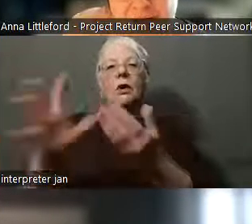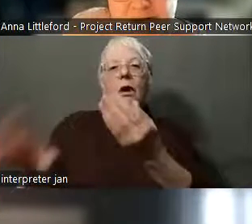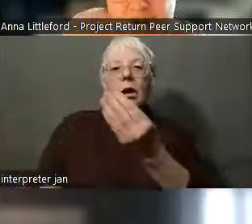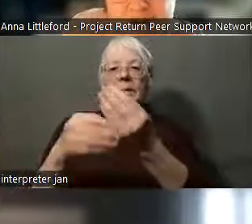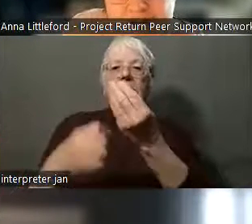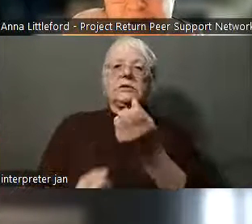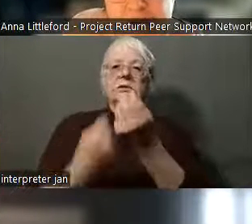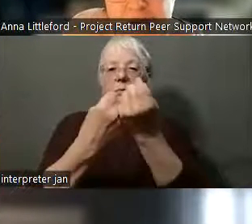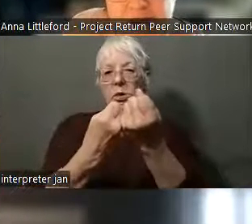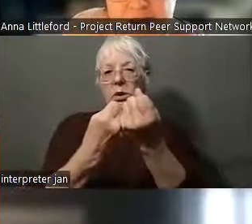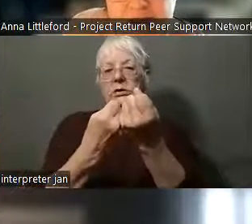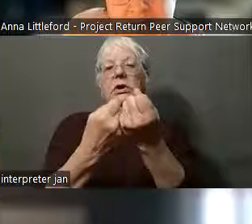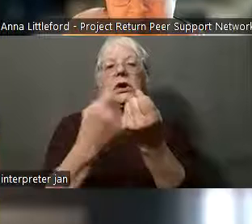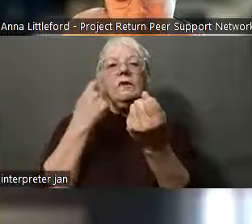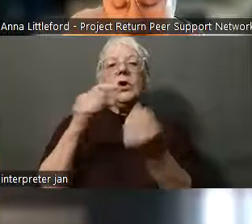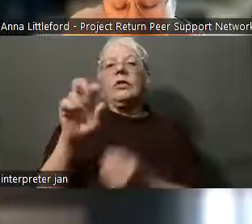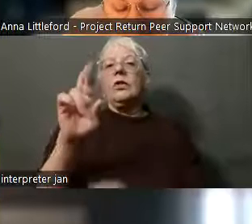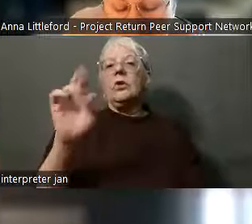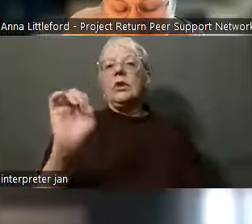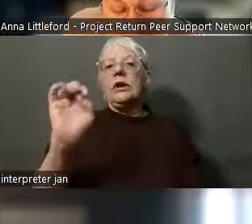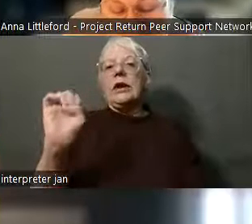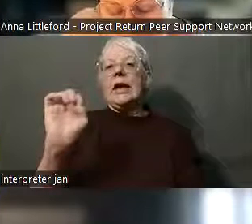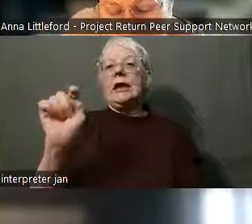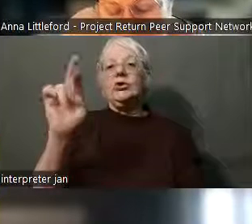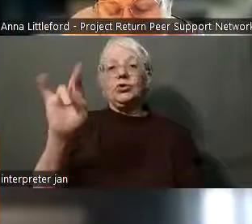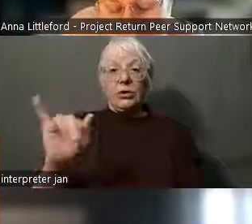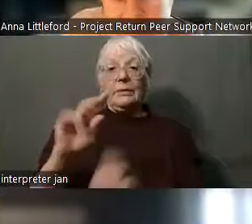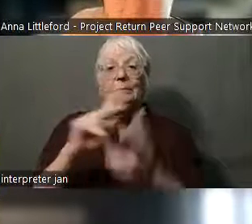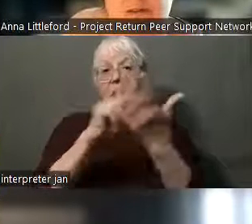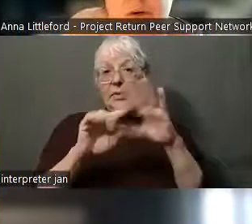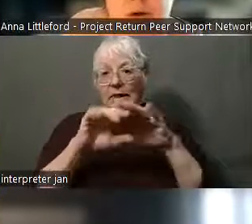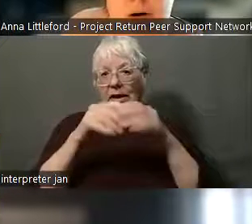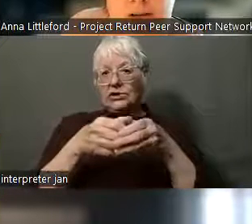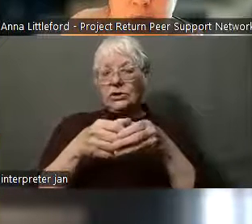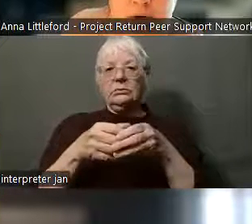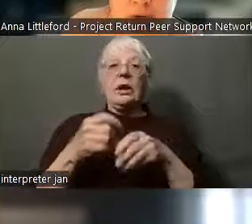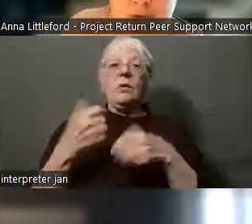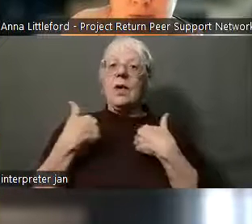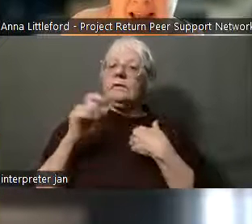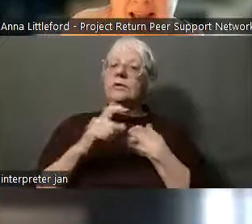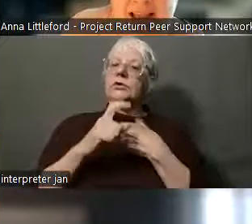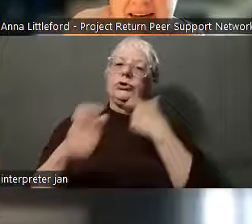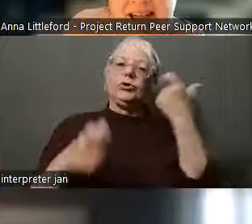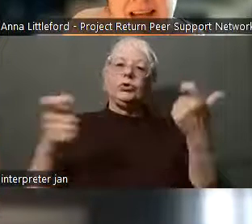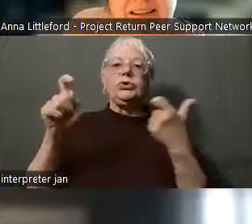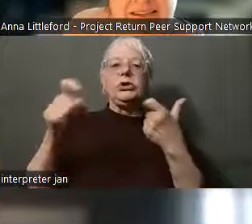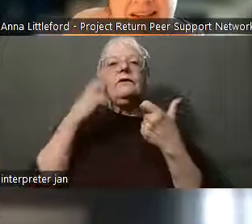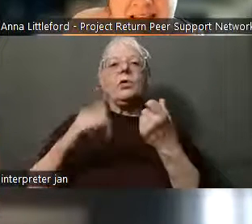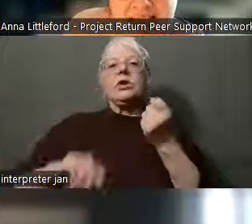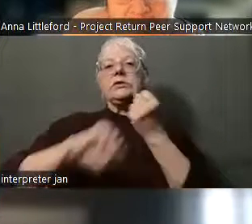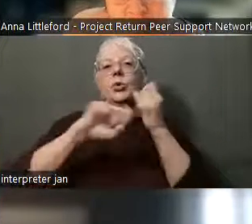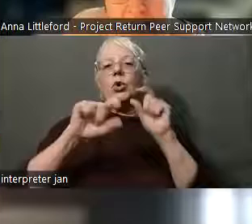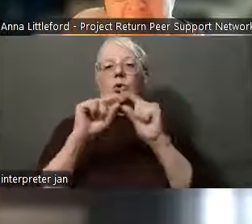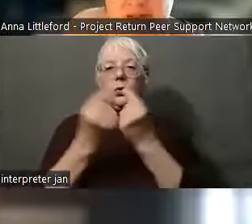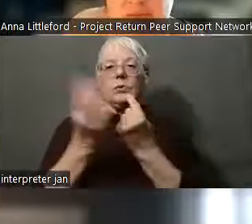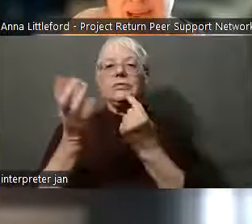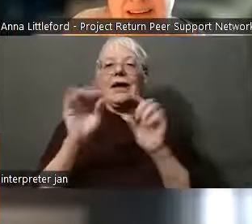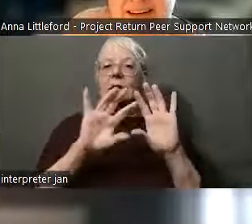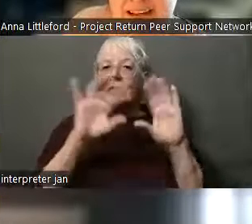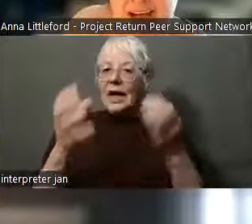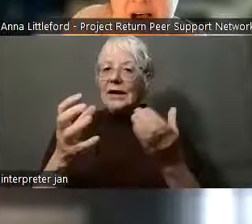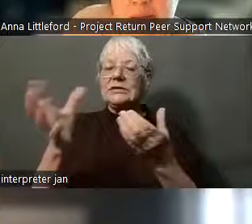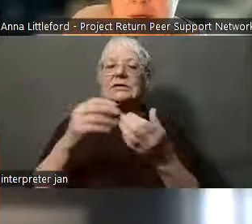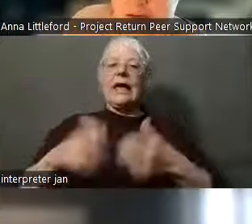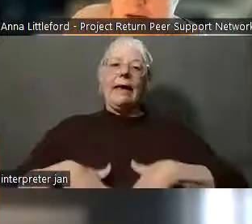support to the reentry population, but we're seeing a huge need for support groups and classes like anger